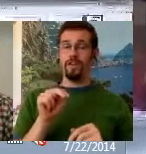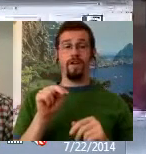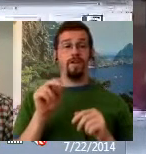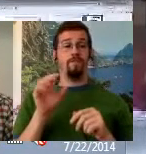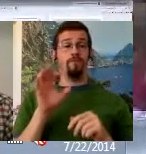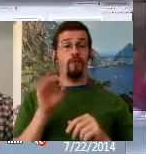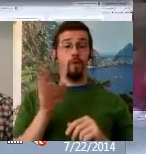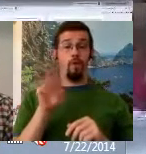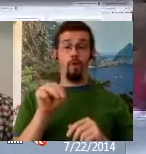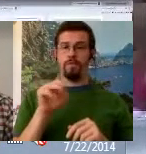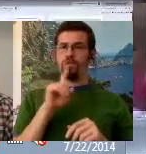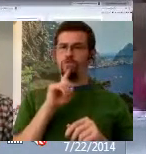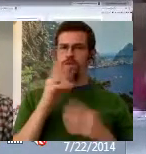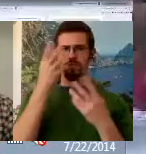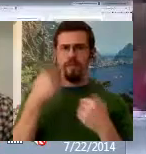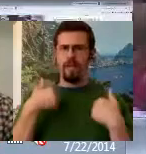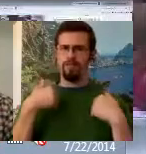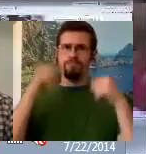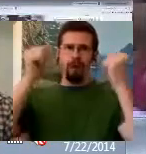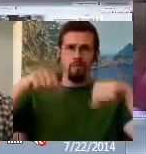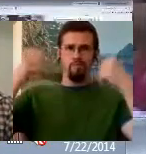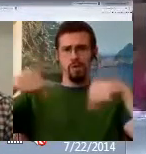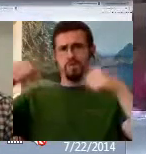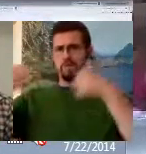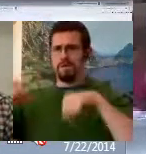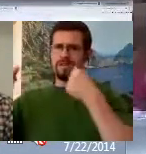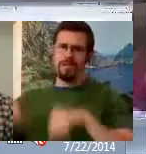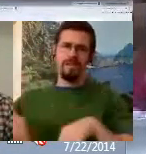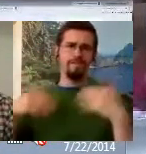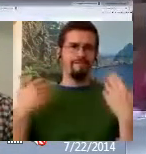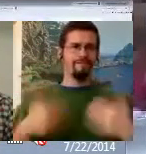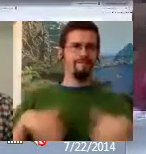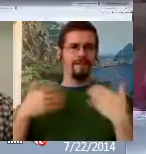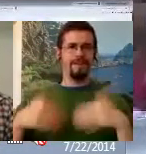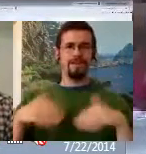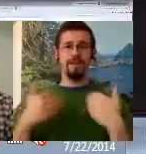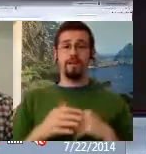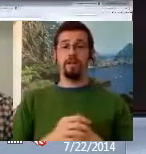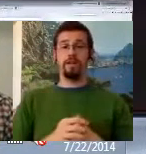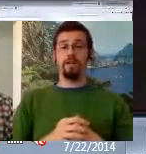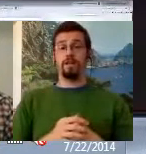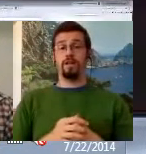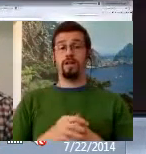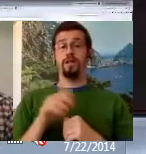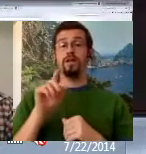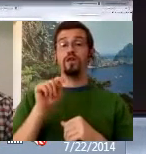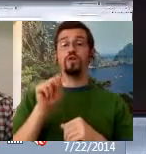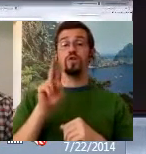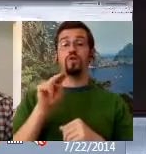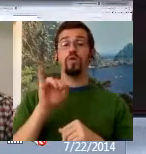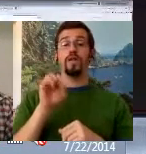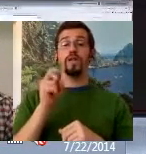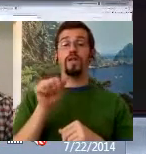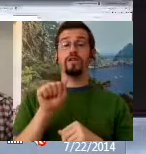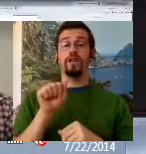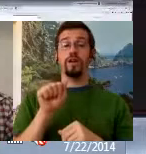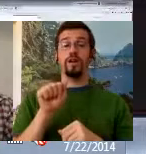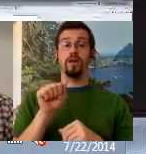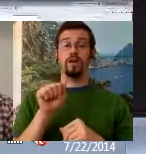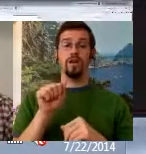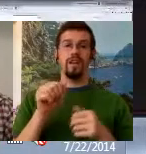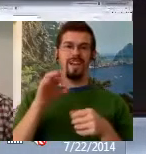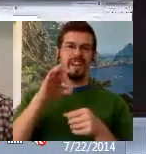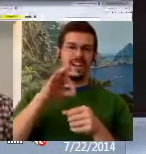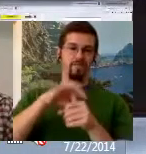Wow. Thank you very much. And you know, Tunisia now is going on the election,